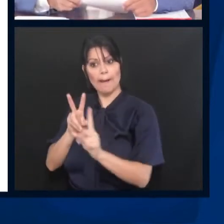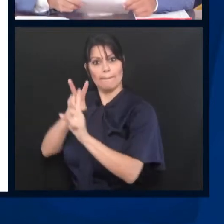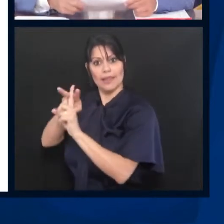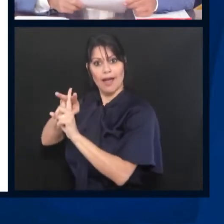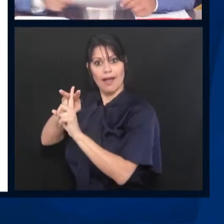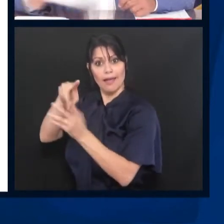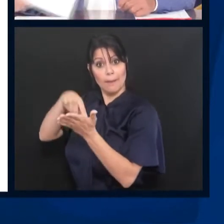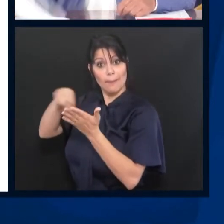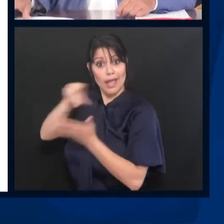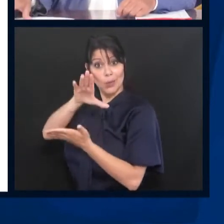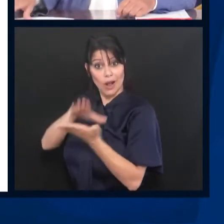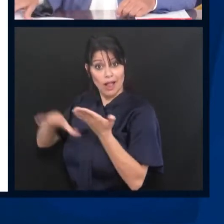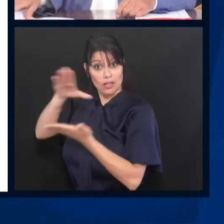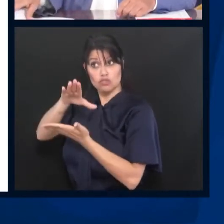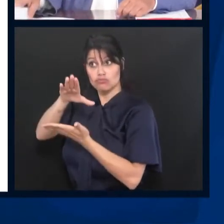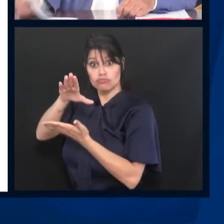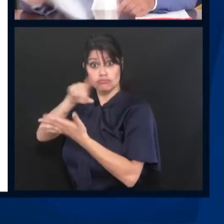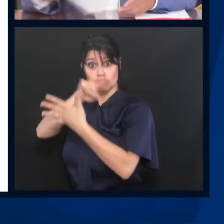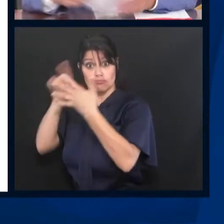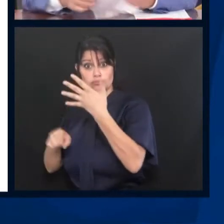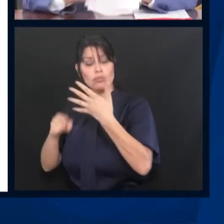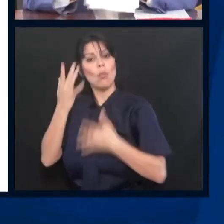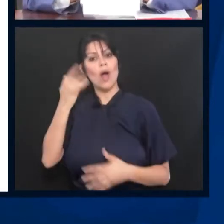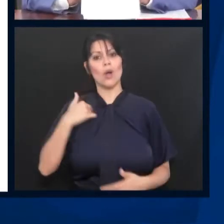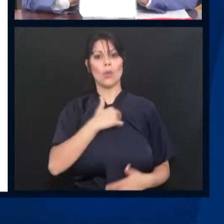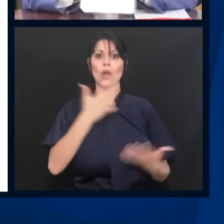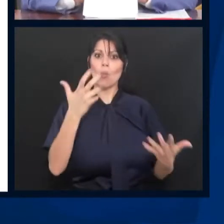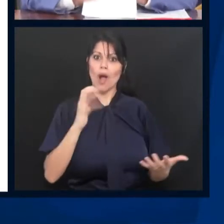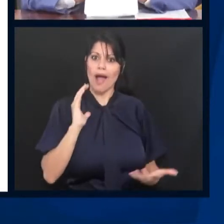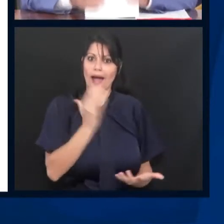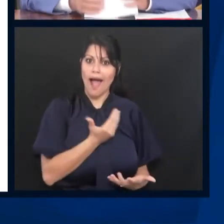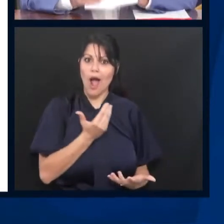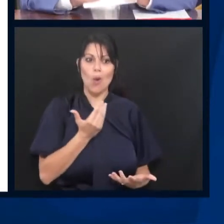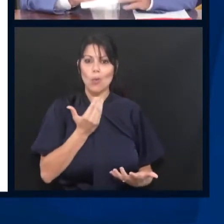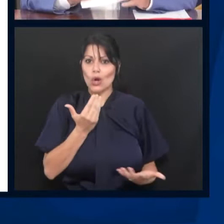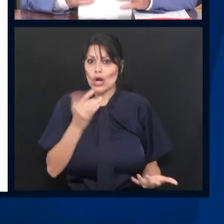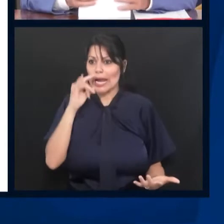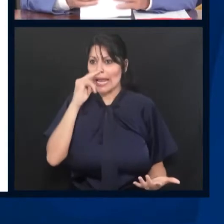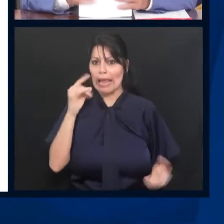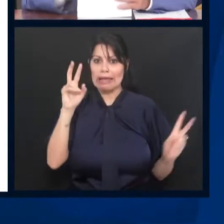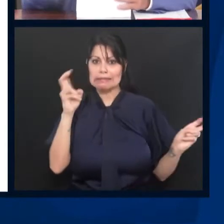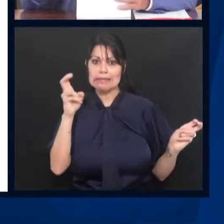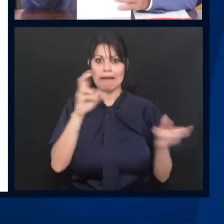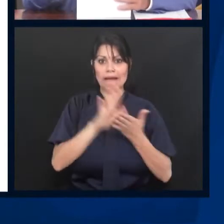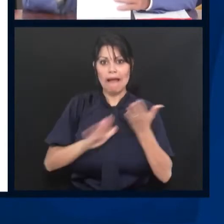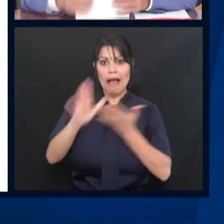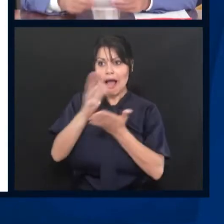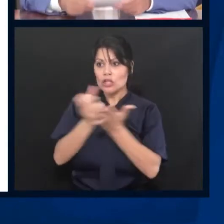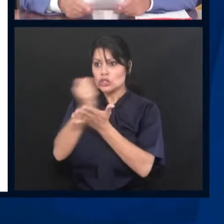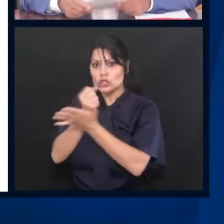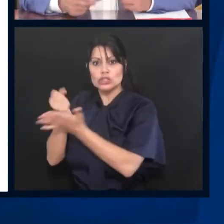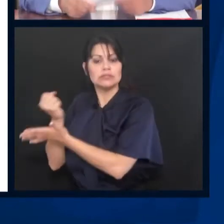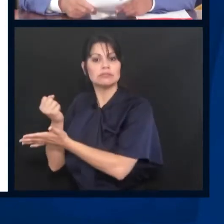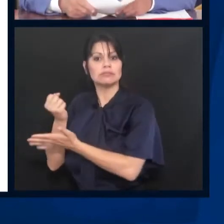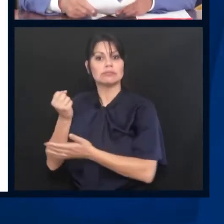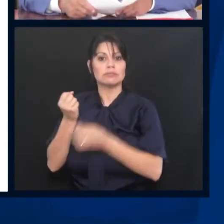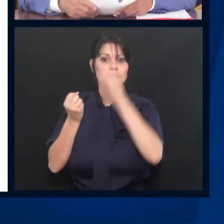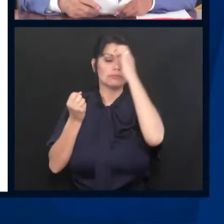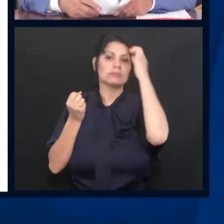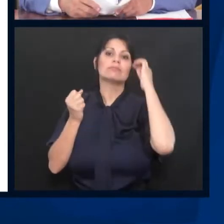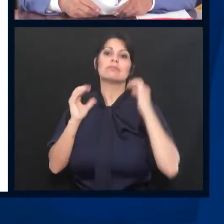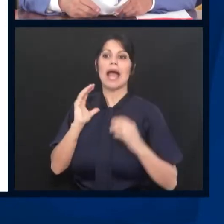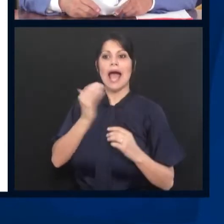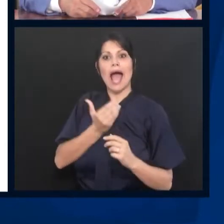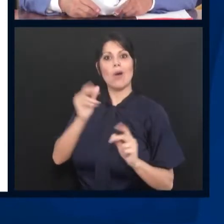paying for college. We want our kids in college, and absolutely there's all kinds of mechanisms and things that our folks